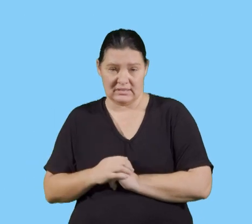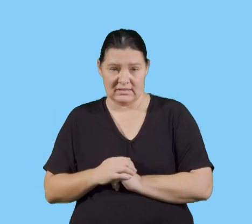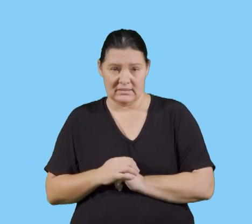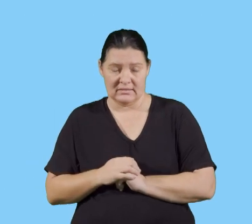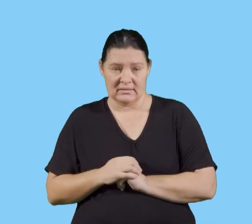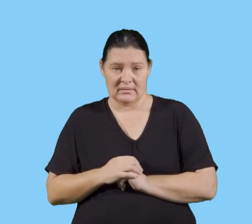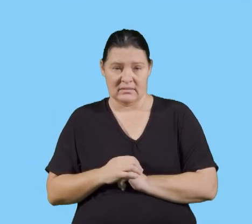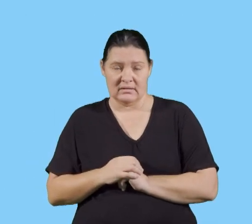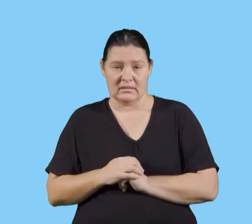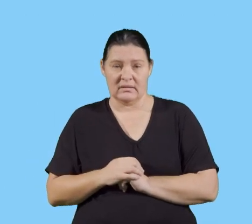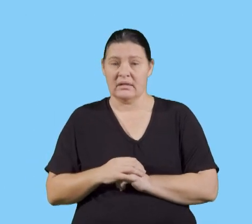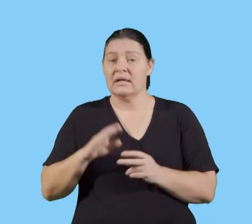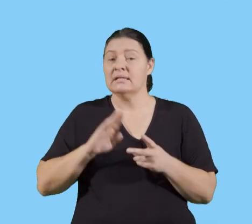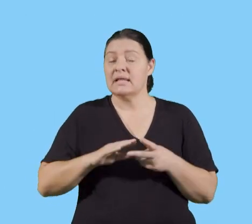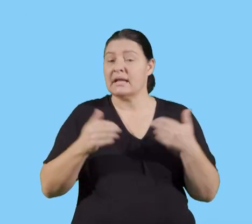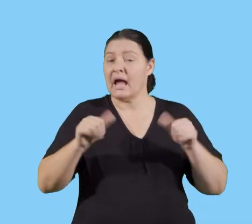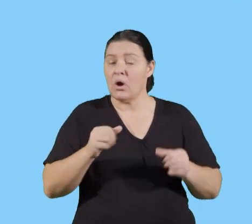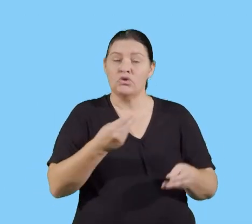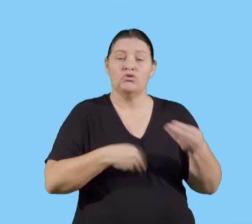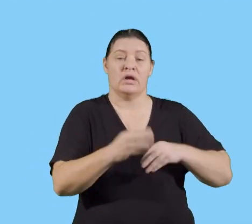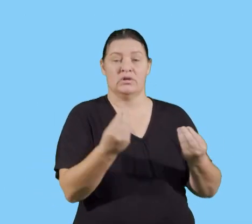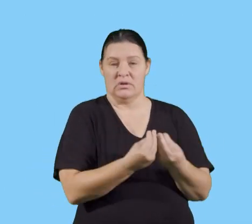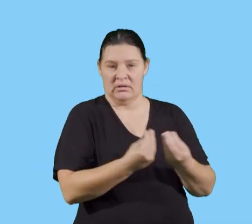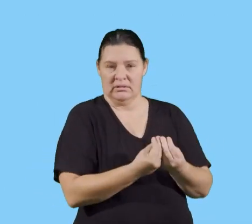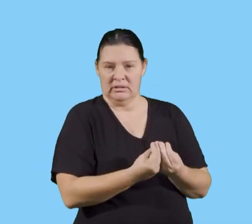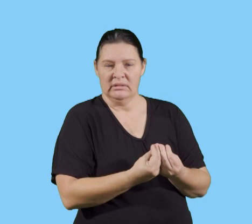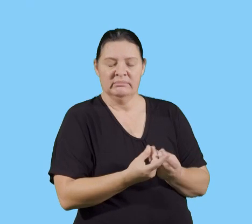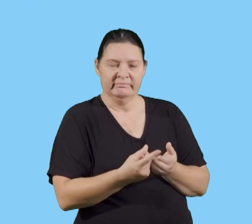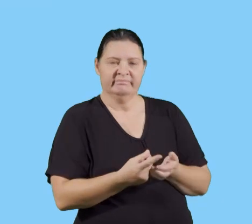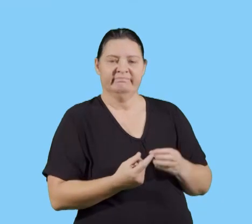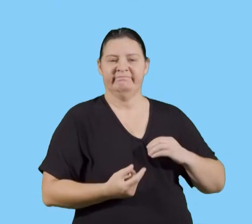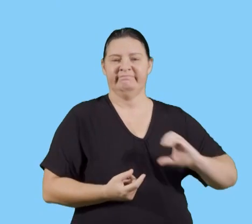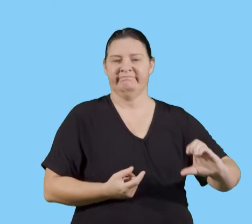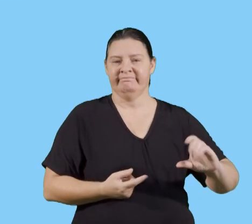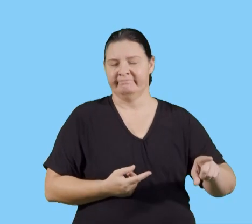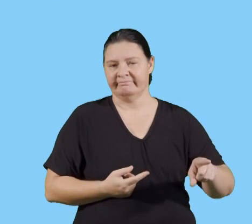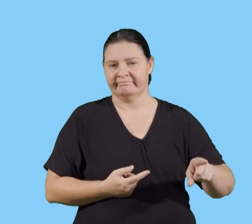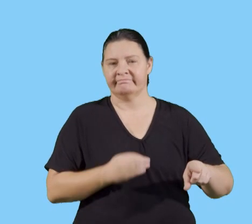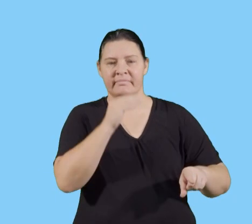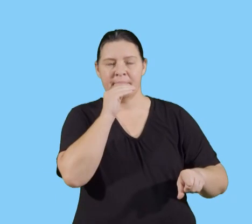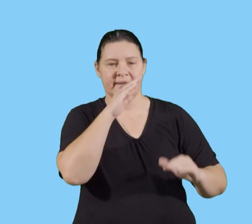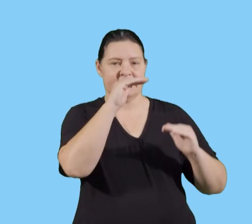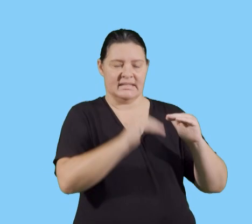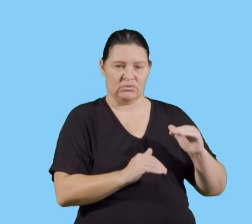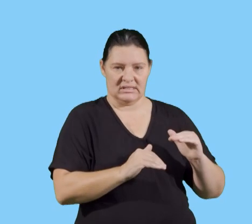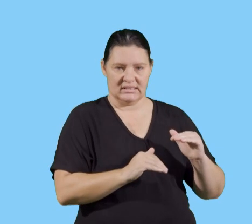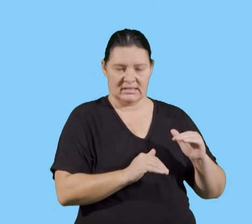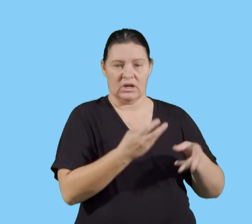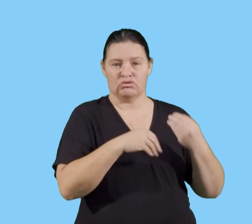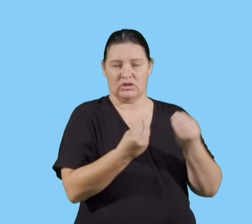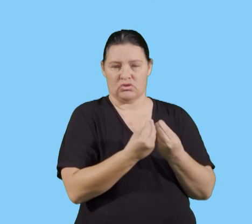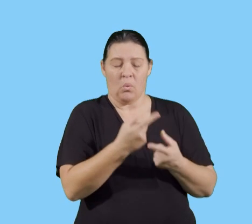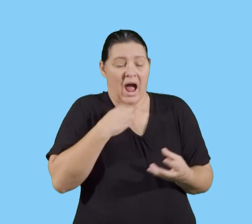4,600. The second account, therefore, is your trading stock, which we are crediting. Crediting means we are decreasing our trading